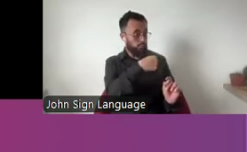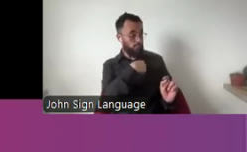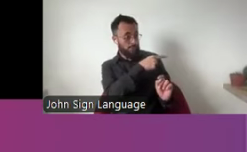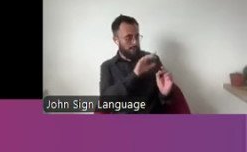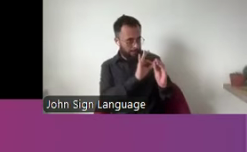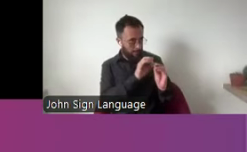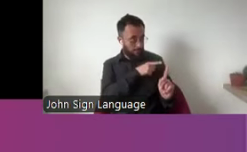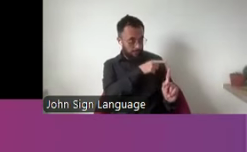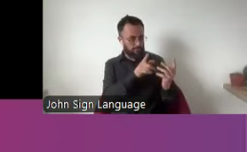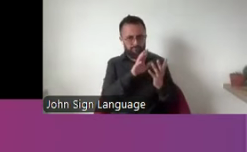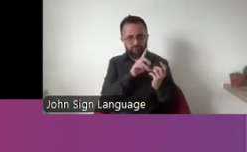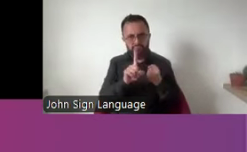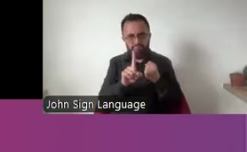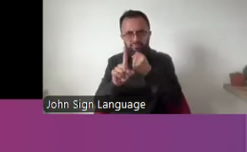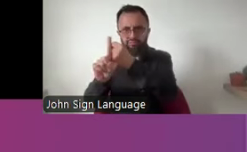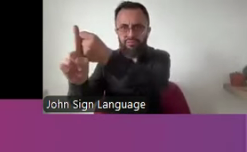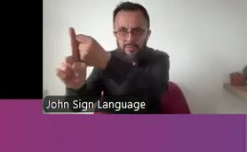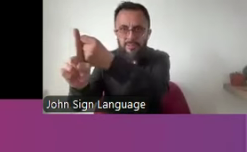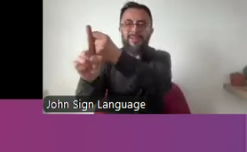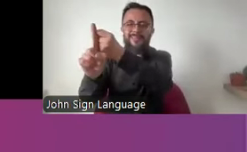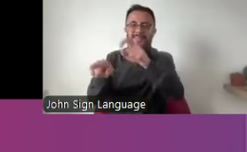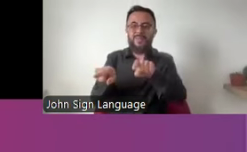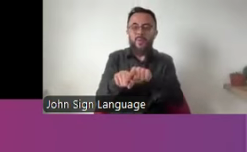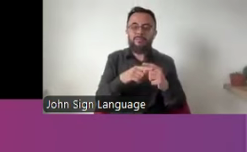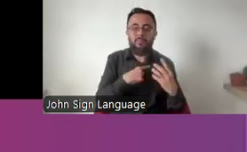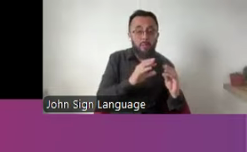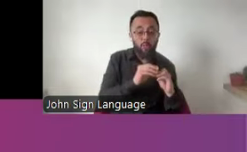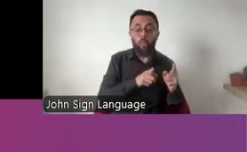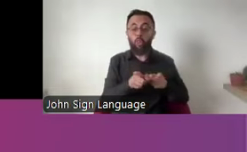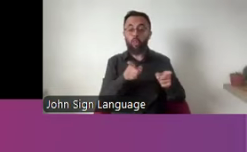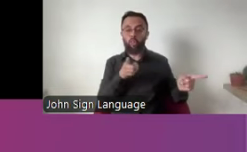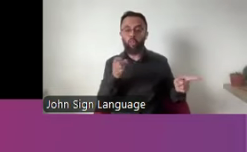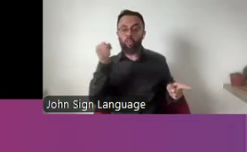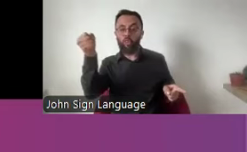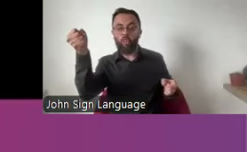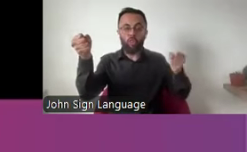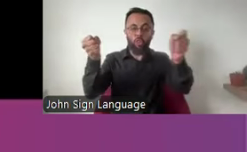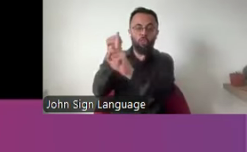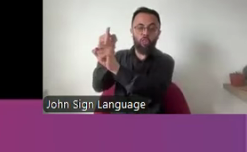to facilitate this knowledge sharing around the topic.